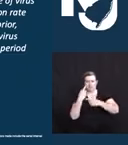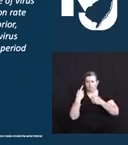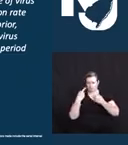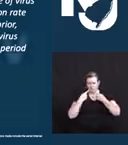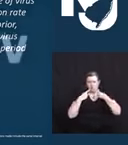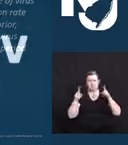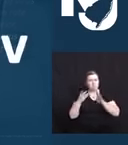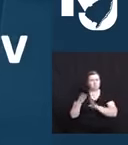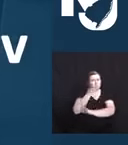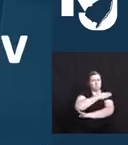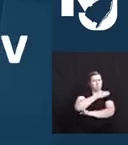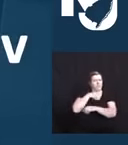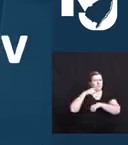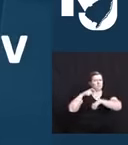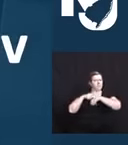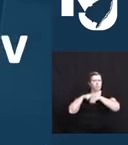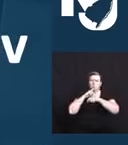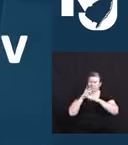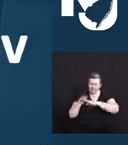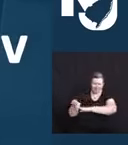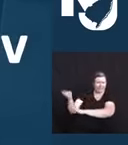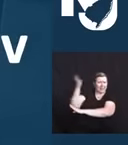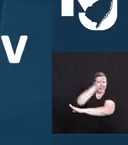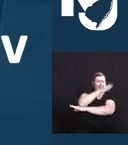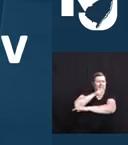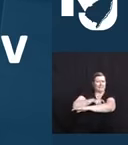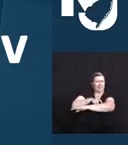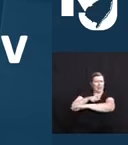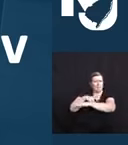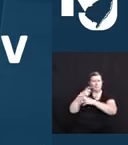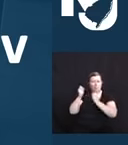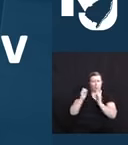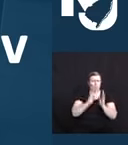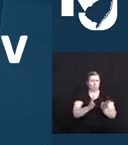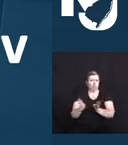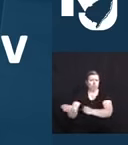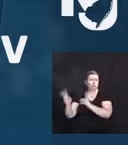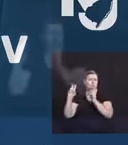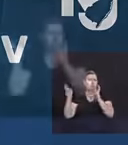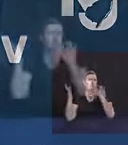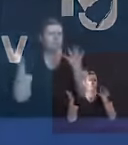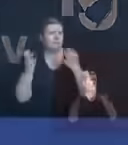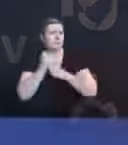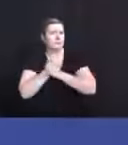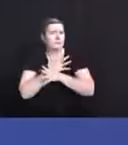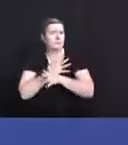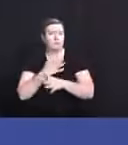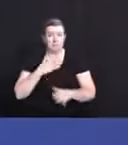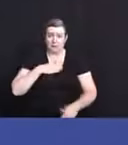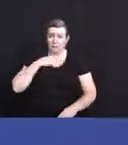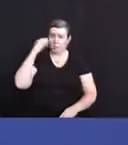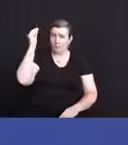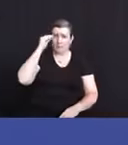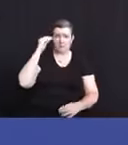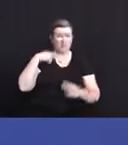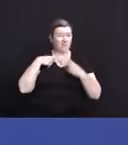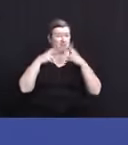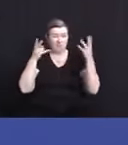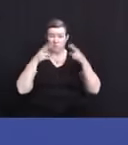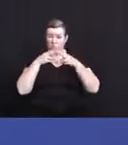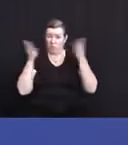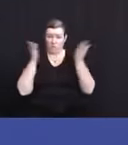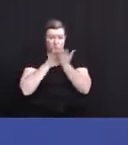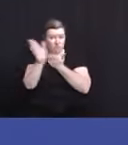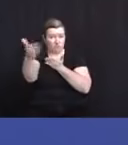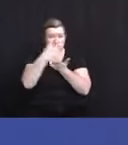ones, David Simon, this morning, giving him a heads up. I think that's my opinion. We're open about it. We're responsible.